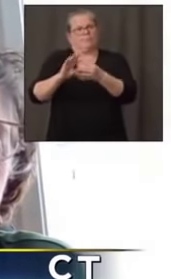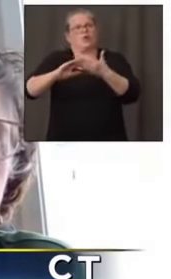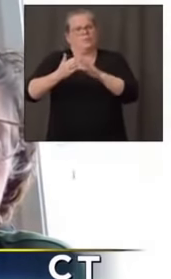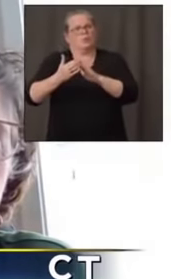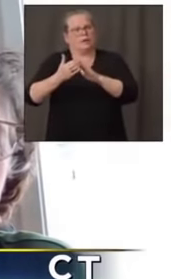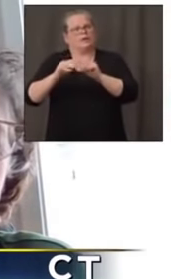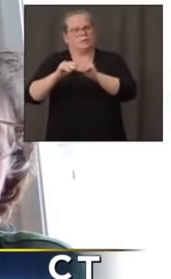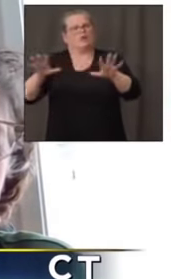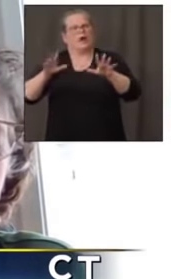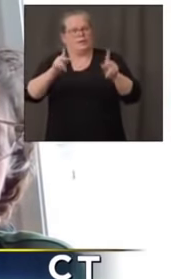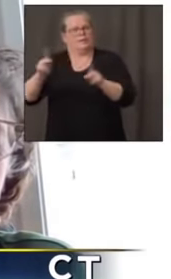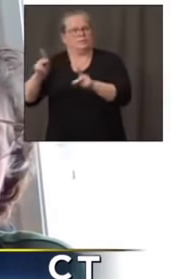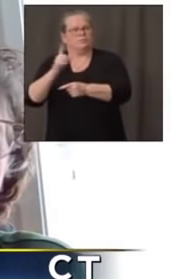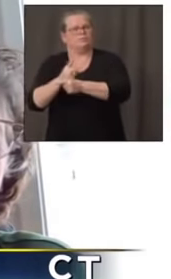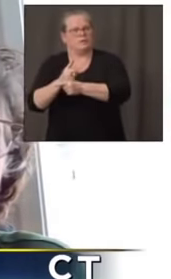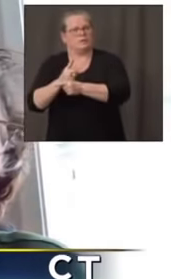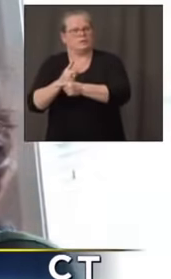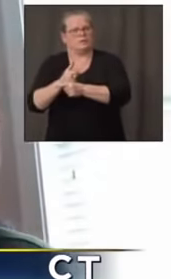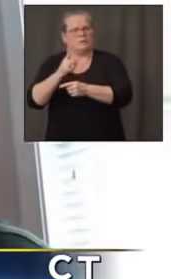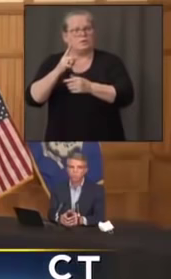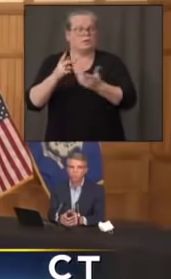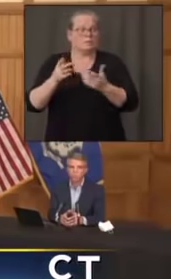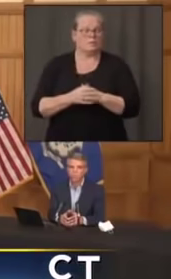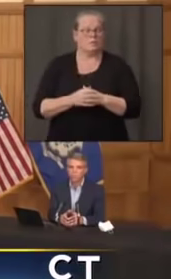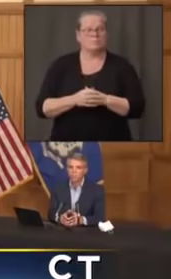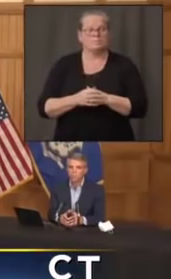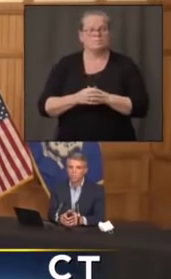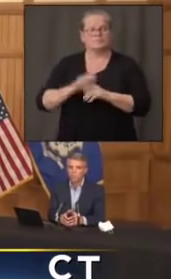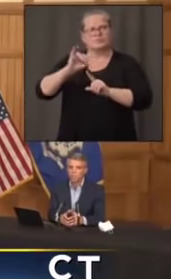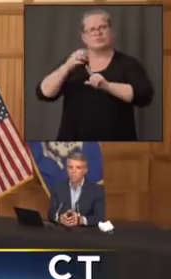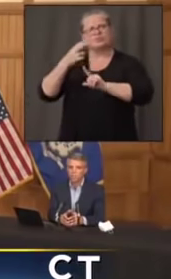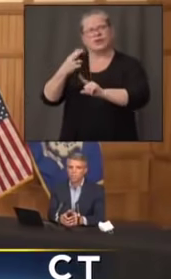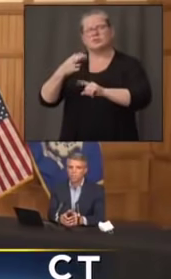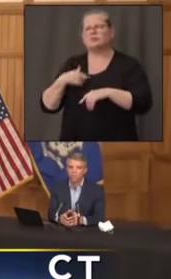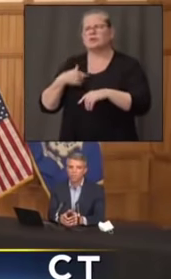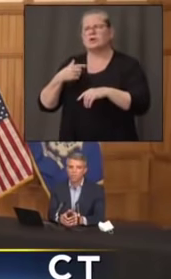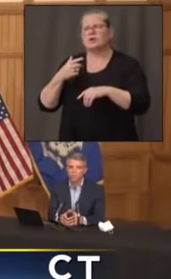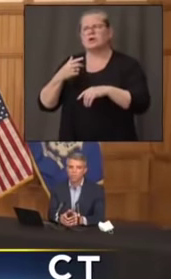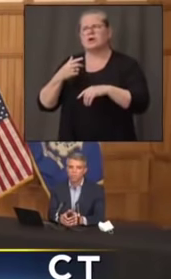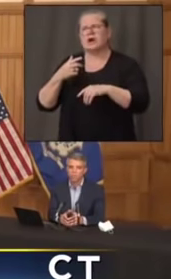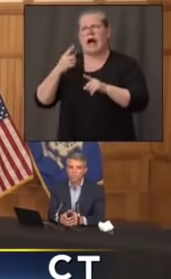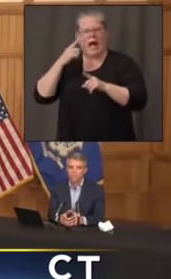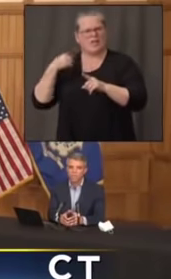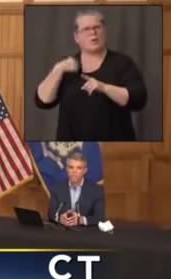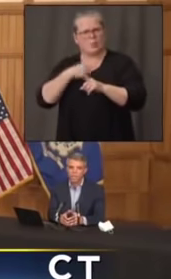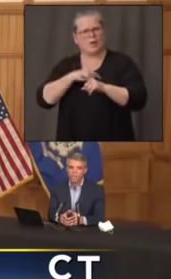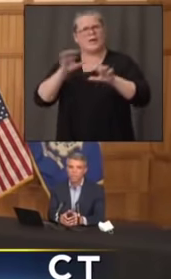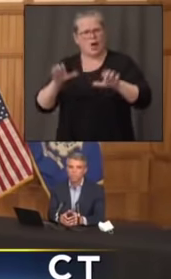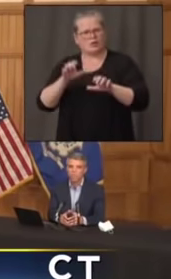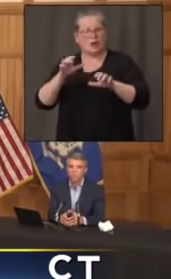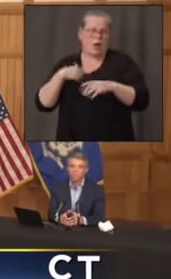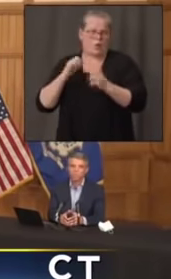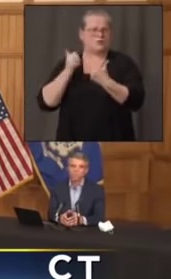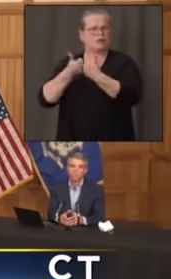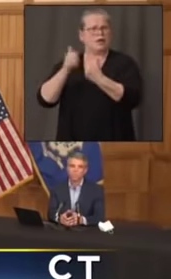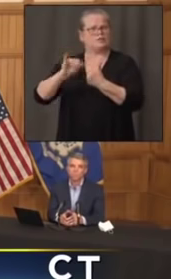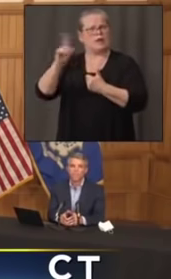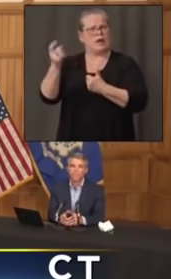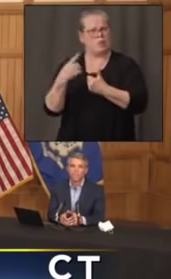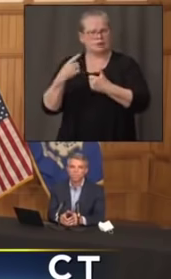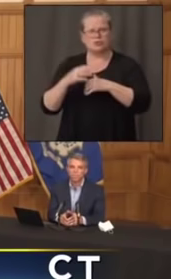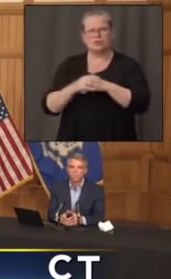Connecticut. Challenge the premise of the question a little bit. I think we are very much doing broad-based testing. I've been on a number of